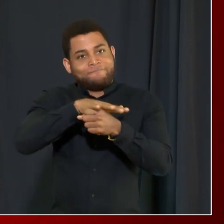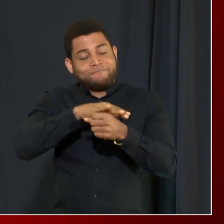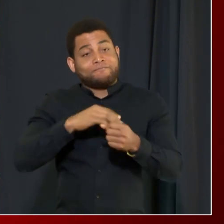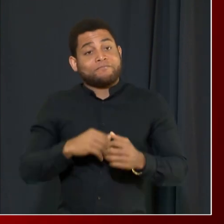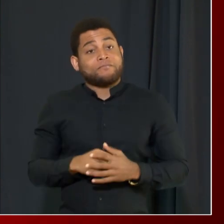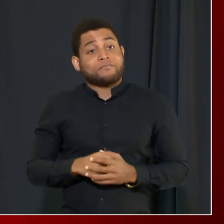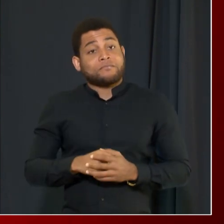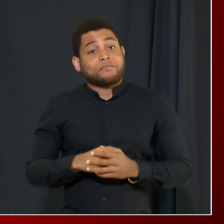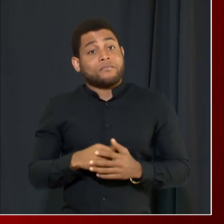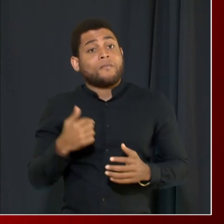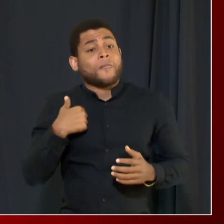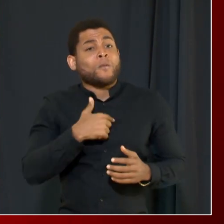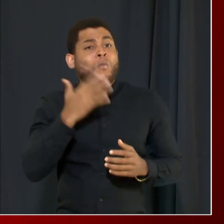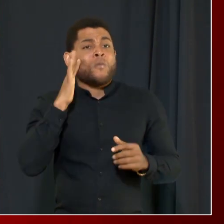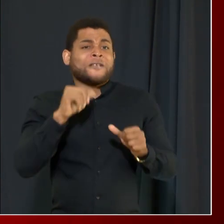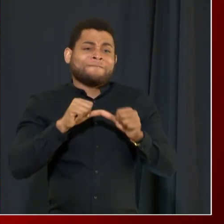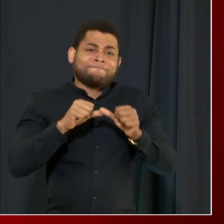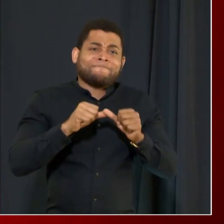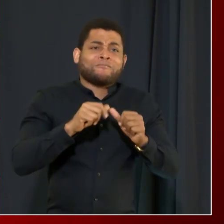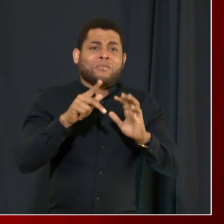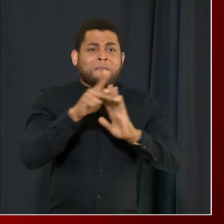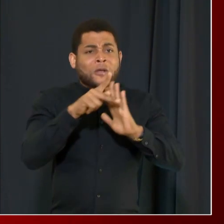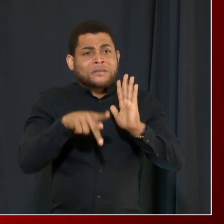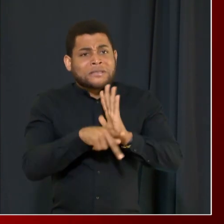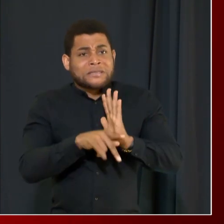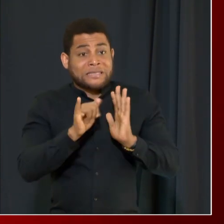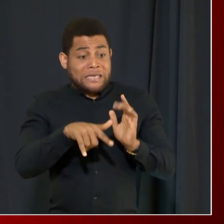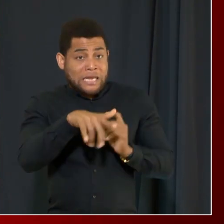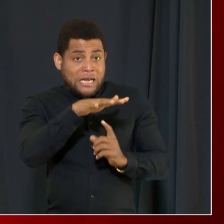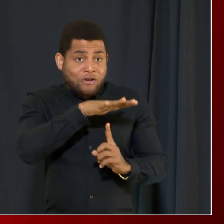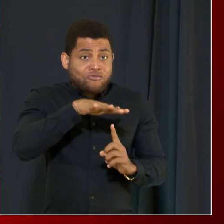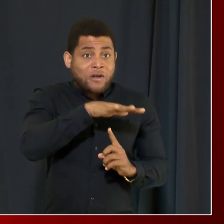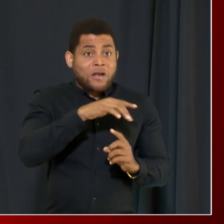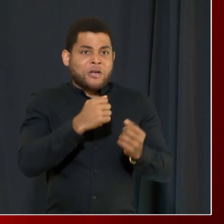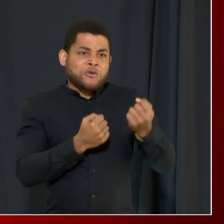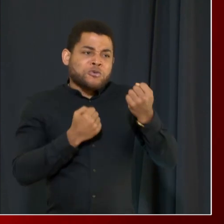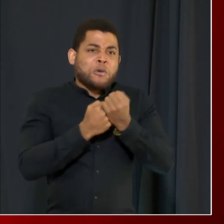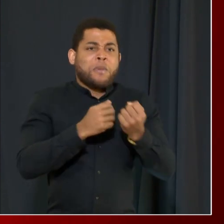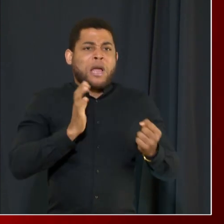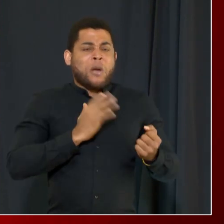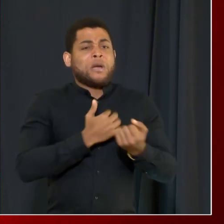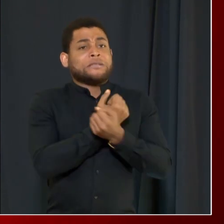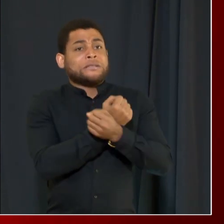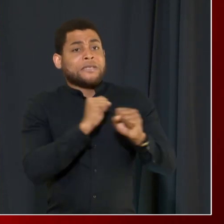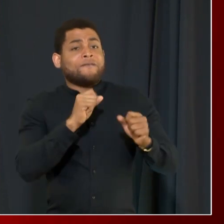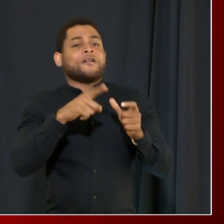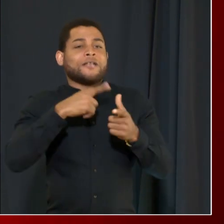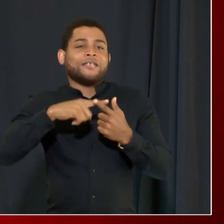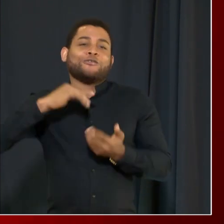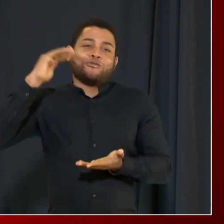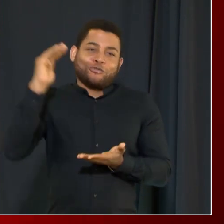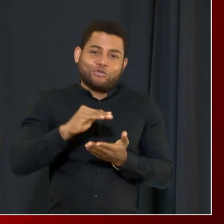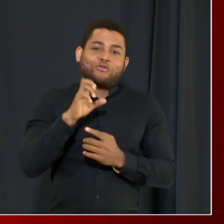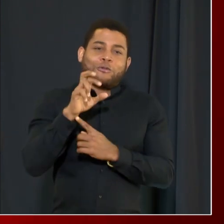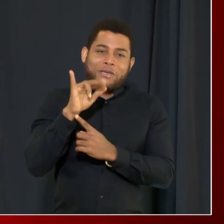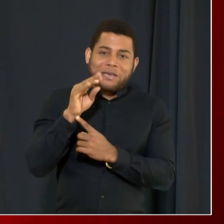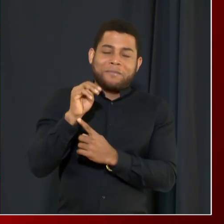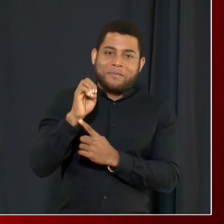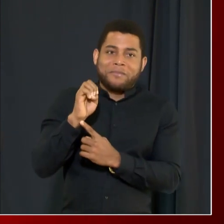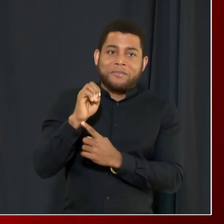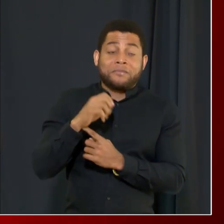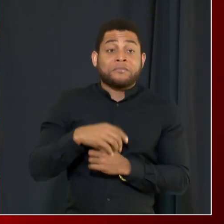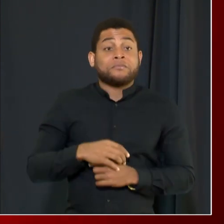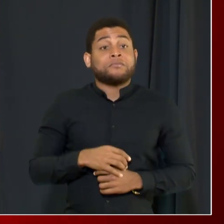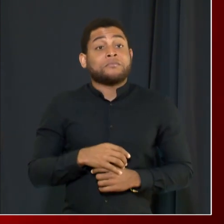to need a policy environment that supports effective enforcement and reduces crime. And we will continue to work